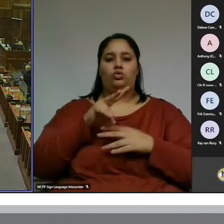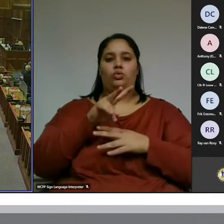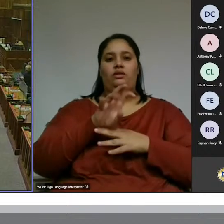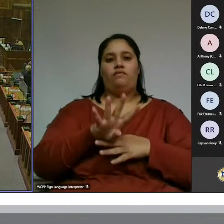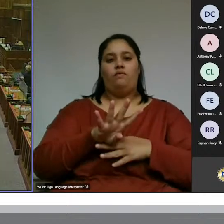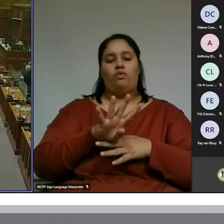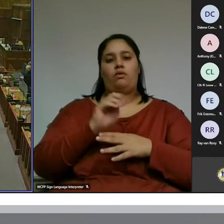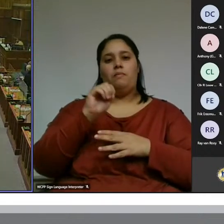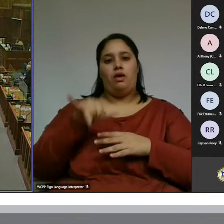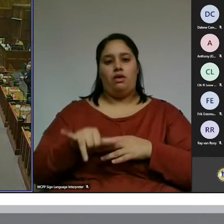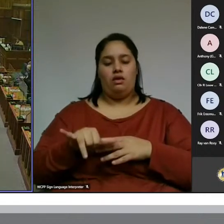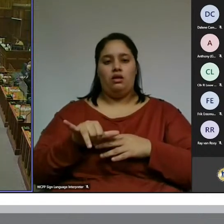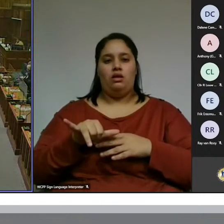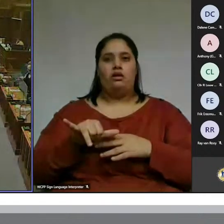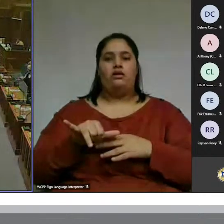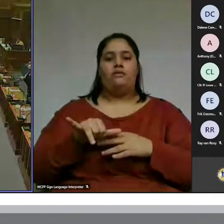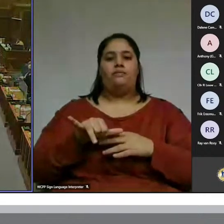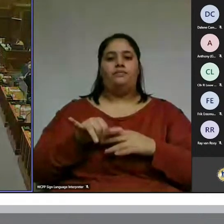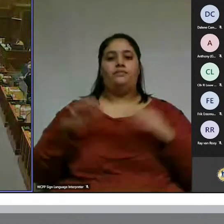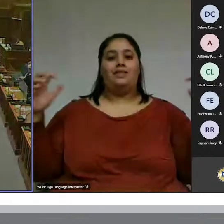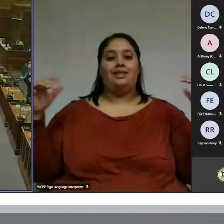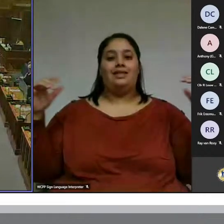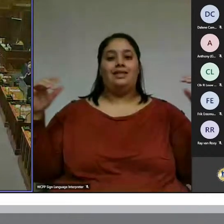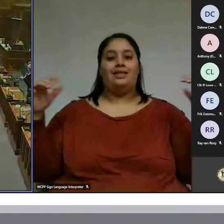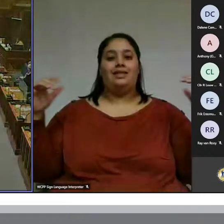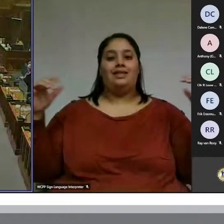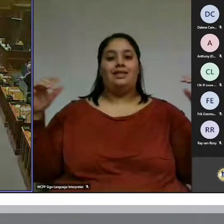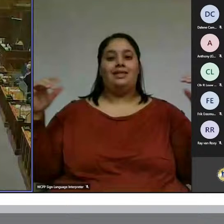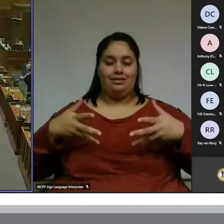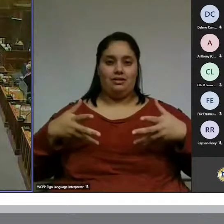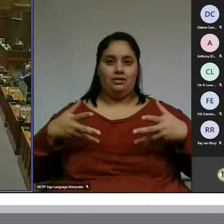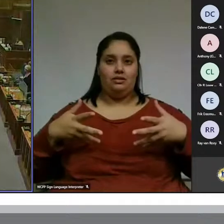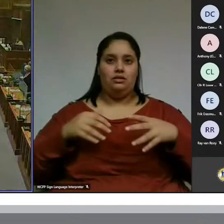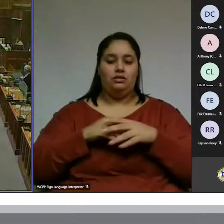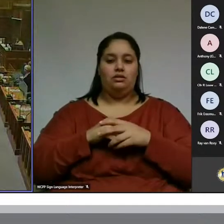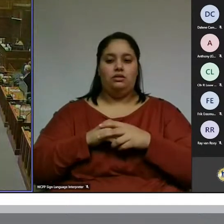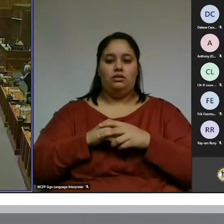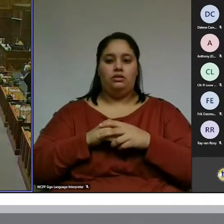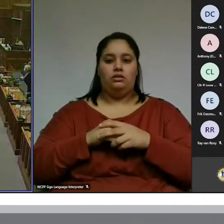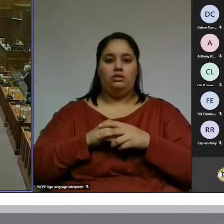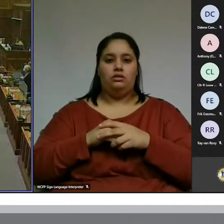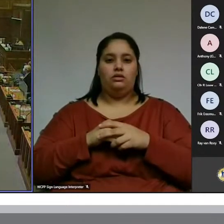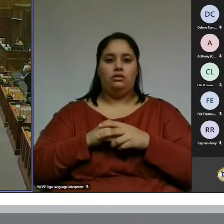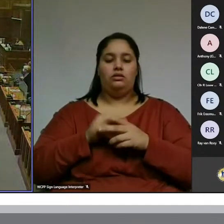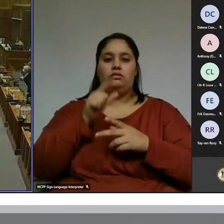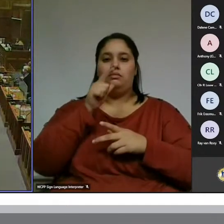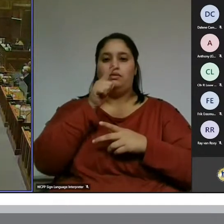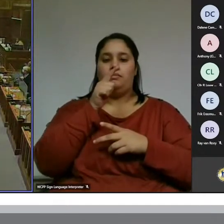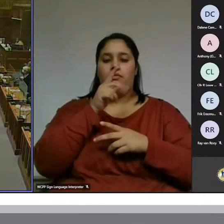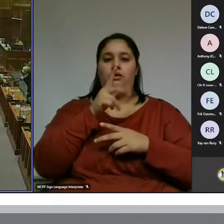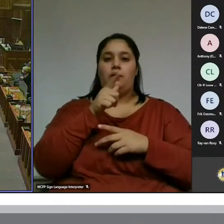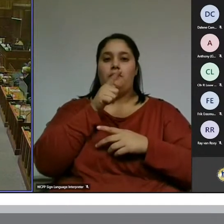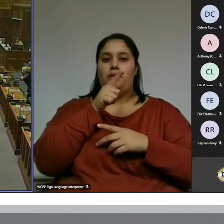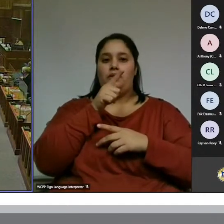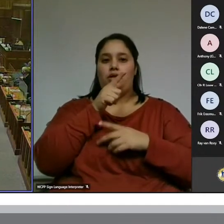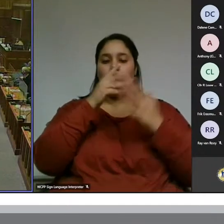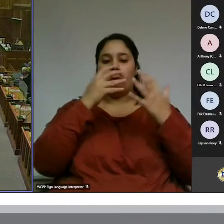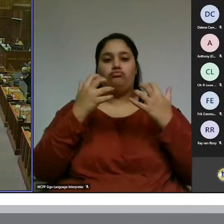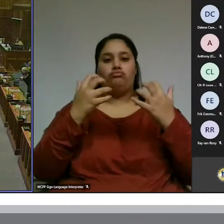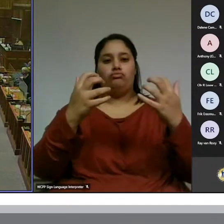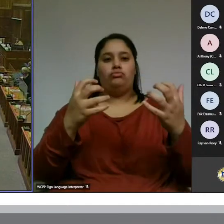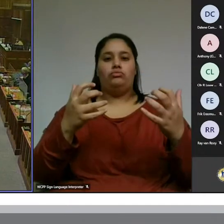Our gathering is termed a public hearing on the Western